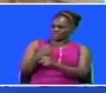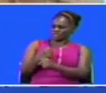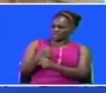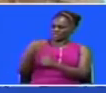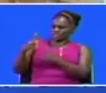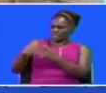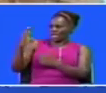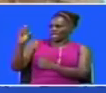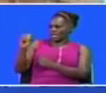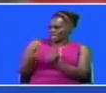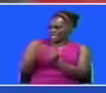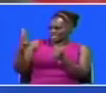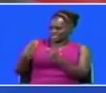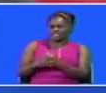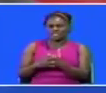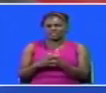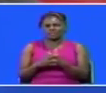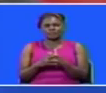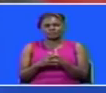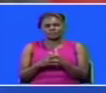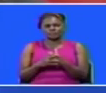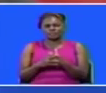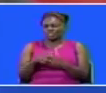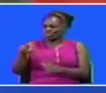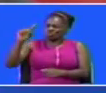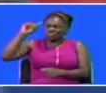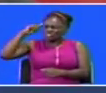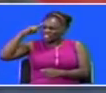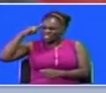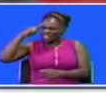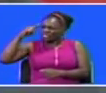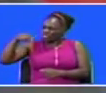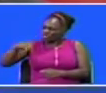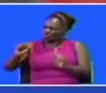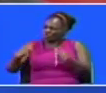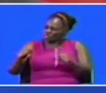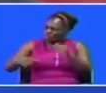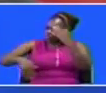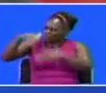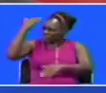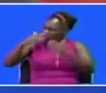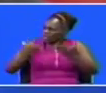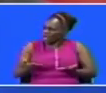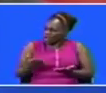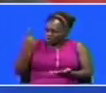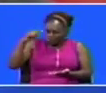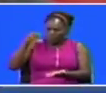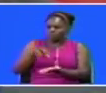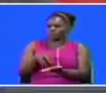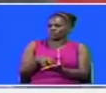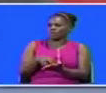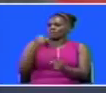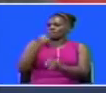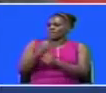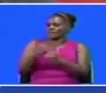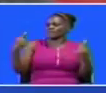years of its existence. What is it that makes you think you are suitable for this appointment, that you'll be able to make